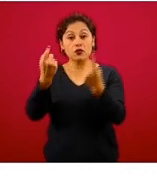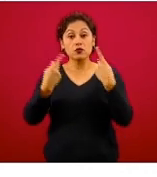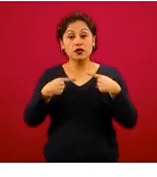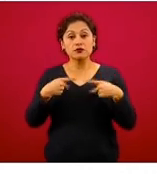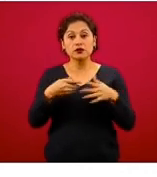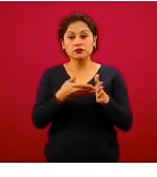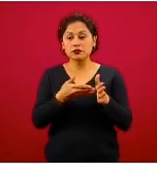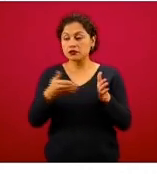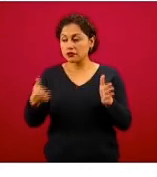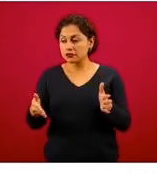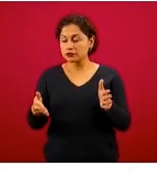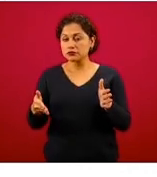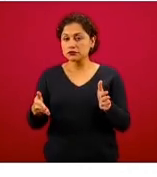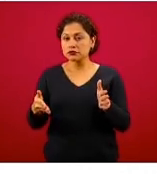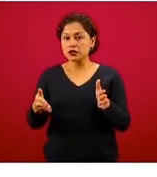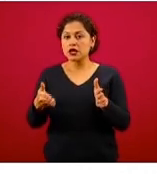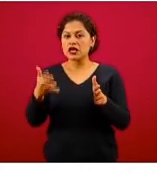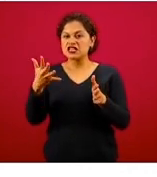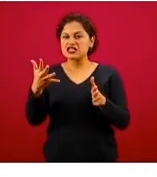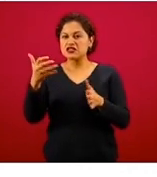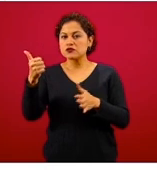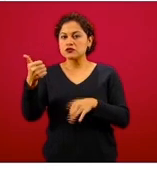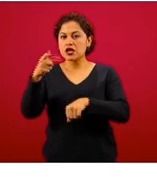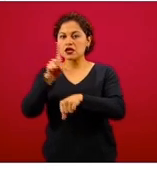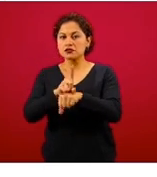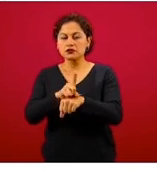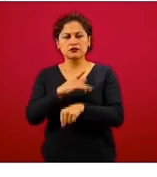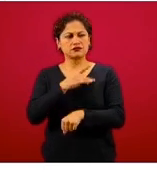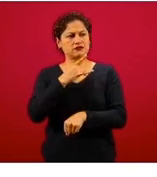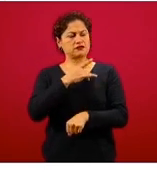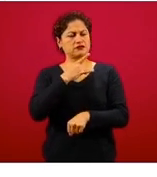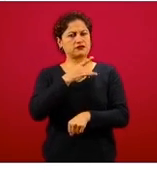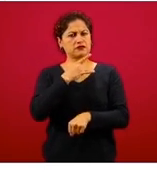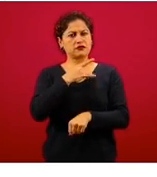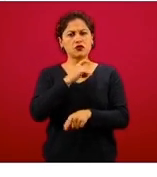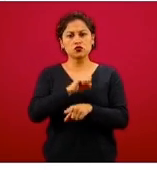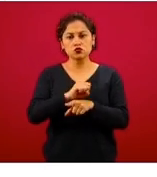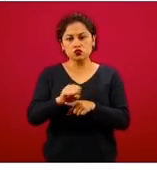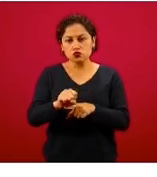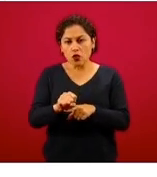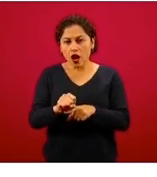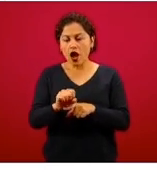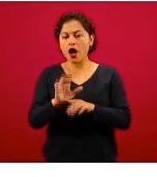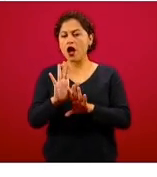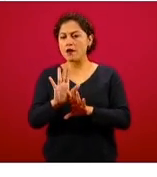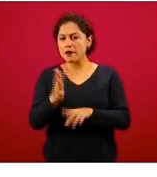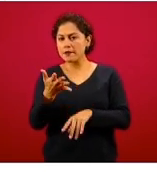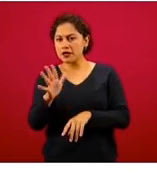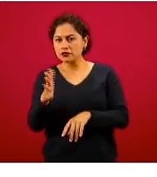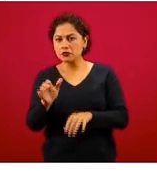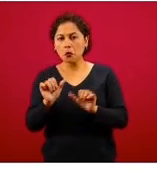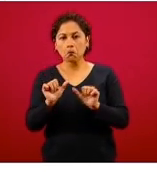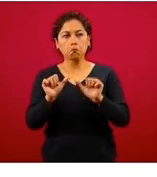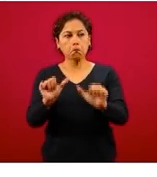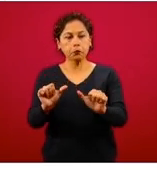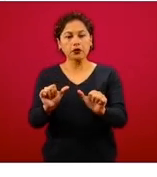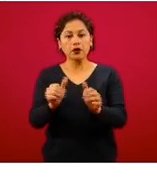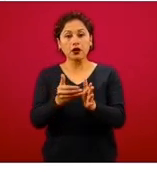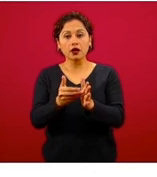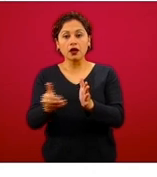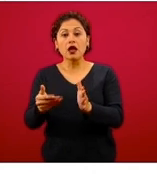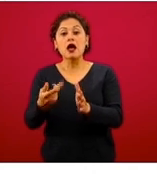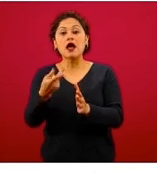we asintomática have de unos a 4 mild 5 symptom días, 6. phase. Pueden The tener asymptomatic síntomas leves o phase moderados y tienen can be inmunidad. 5 days or Después 6 graves,